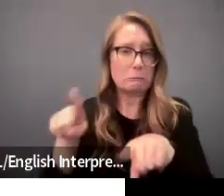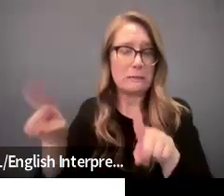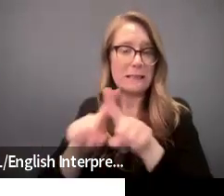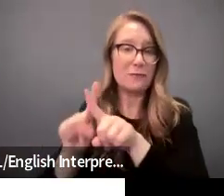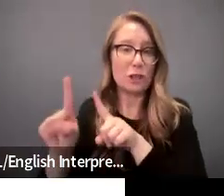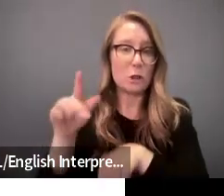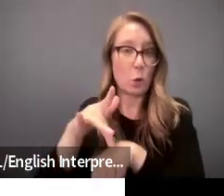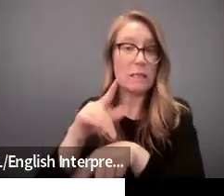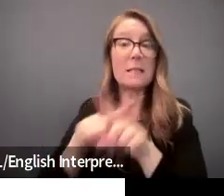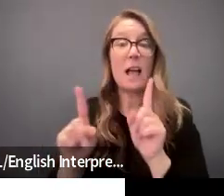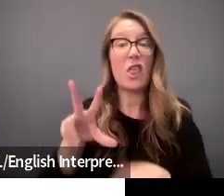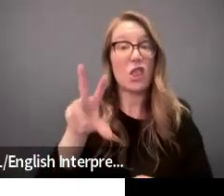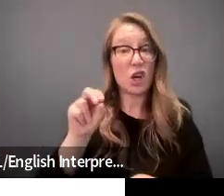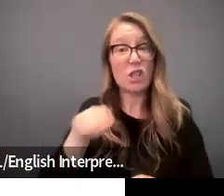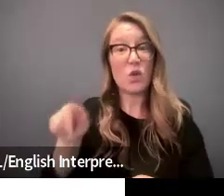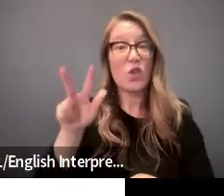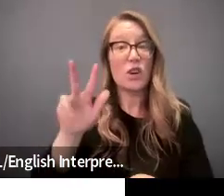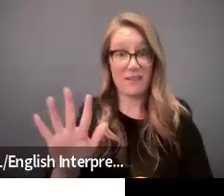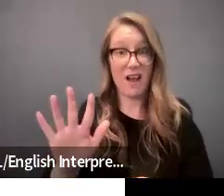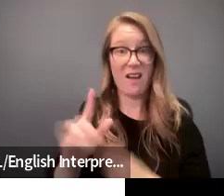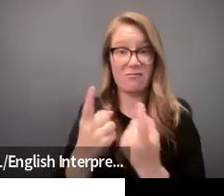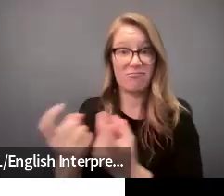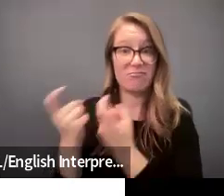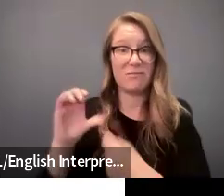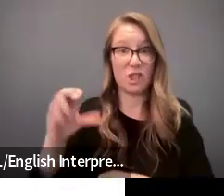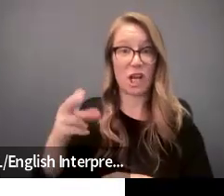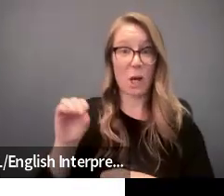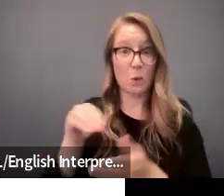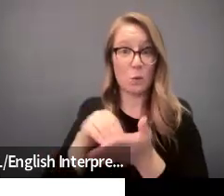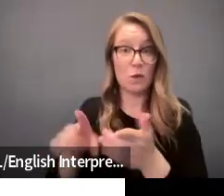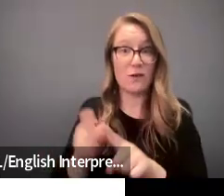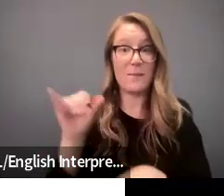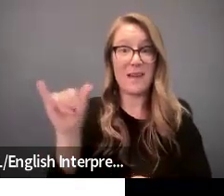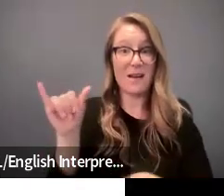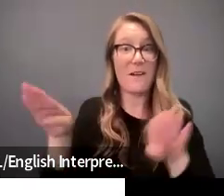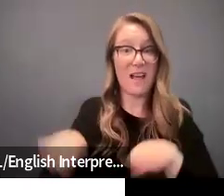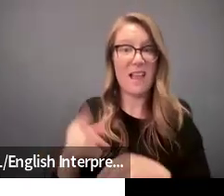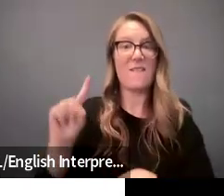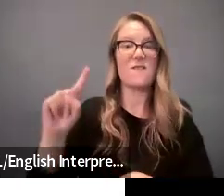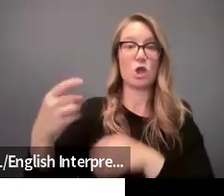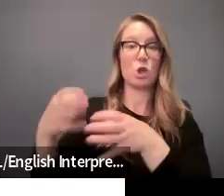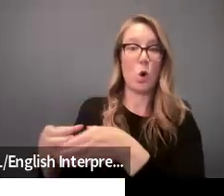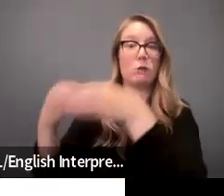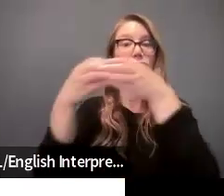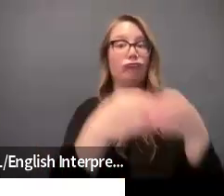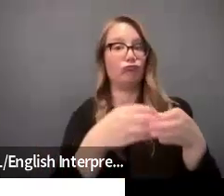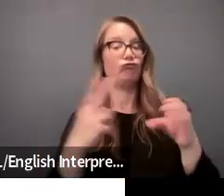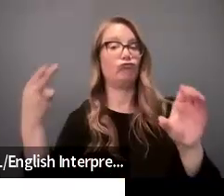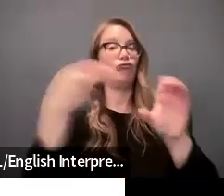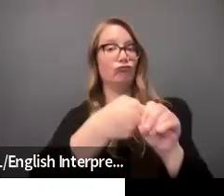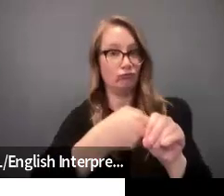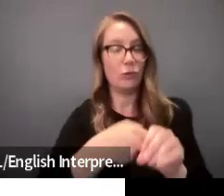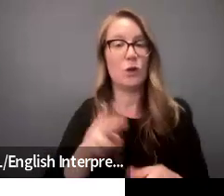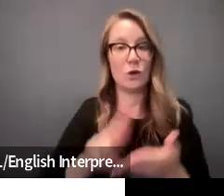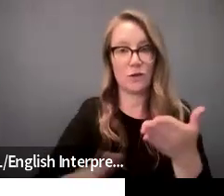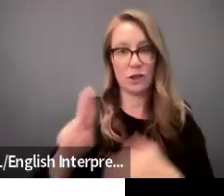but at least 30 to 35 Chicano students from the Yakima Valley were the very first cohort that went as a group to